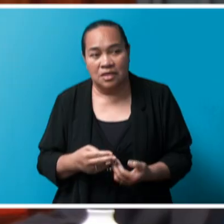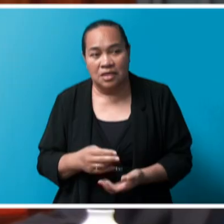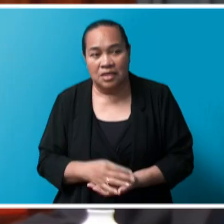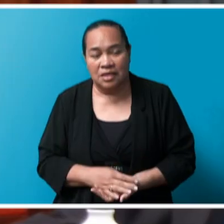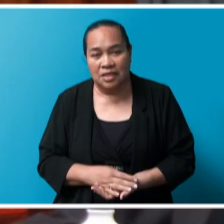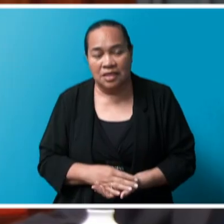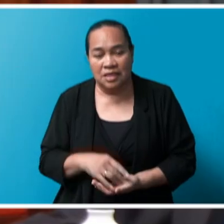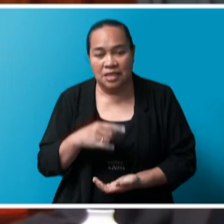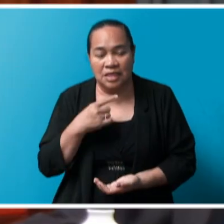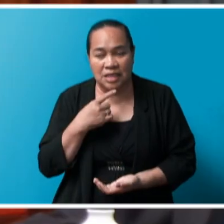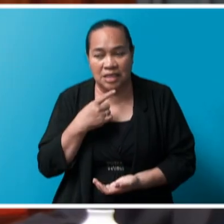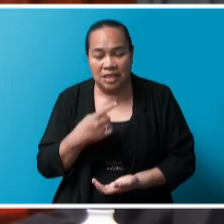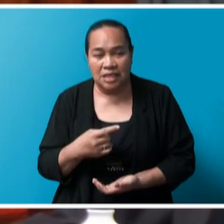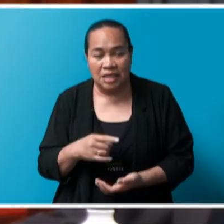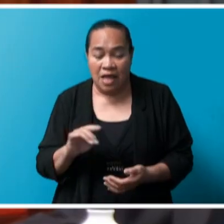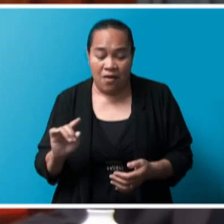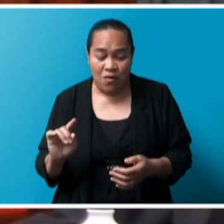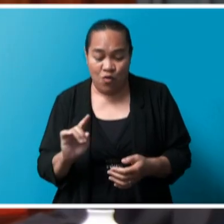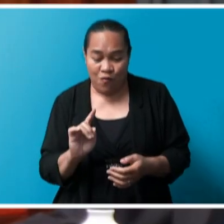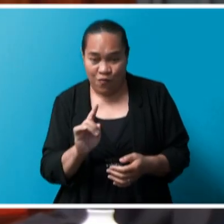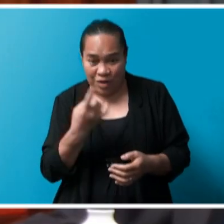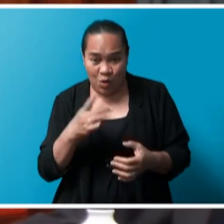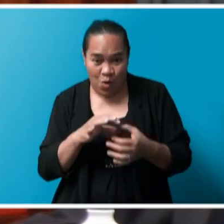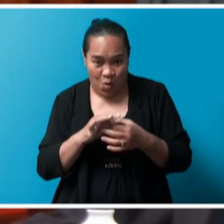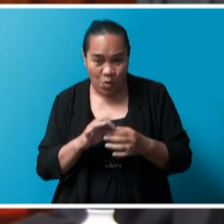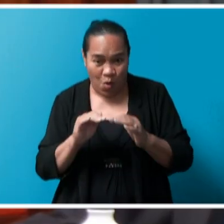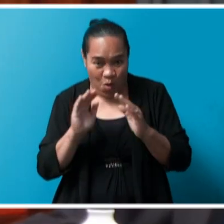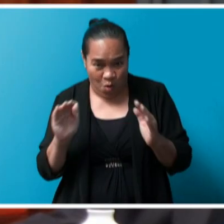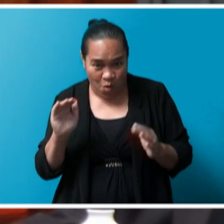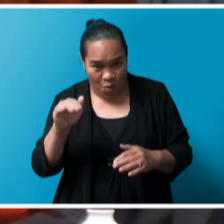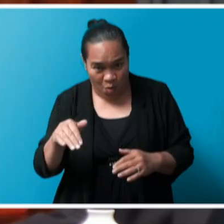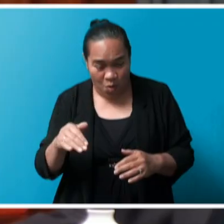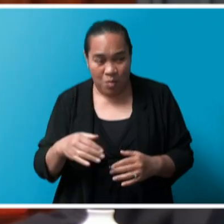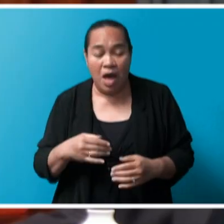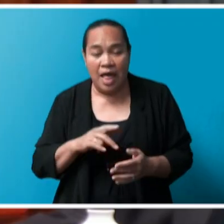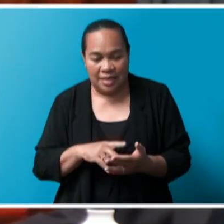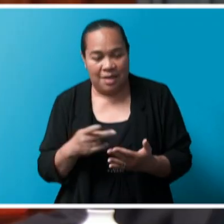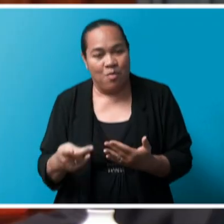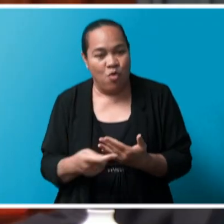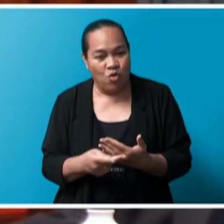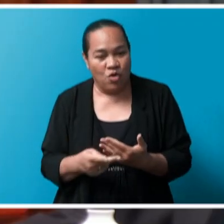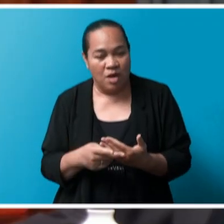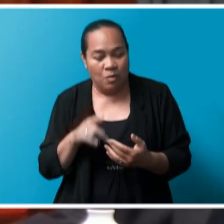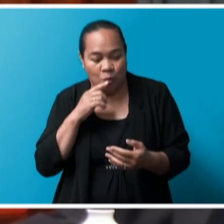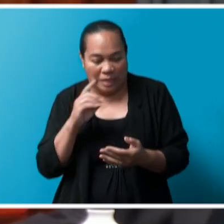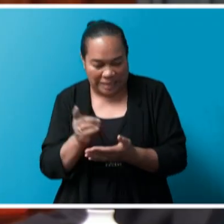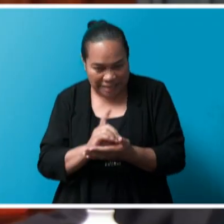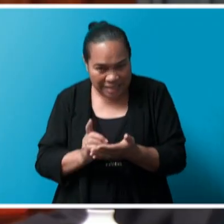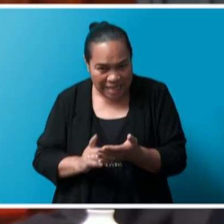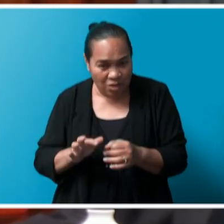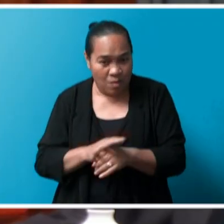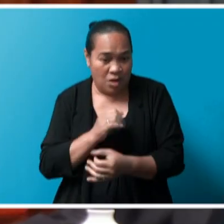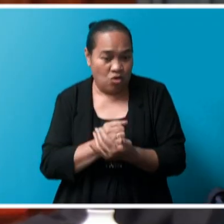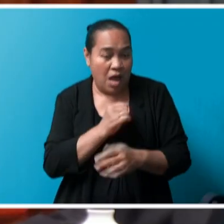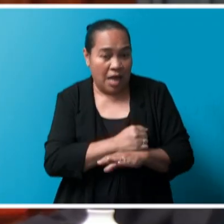comprehensive review of the first home ownership assistance program. The program has now been redesigned to ensure that government